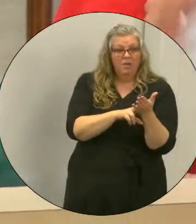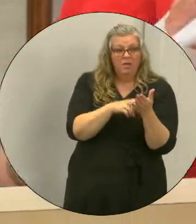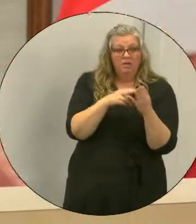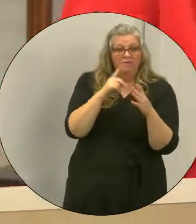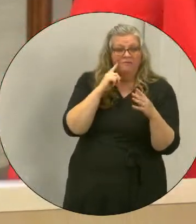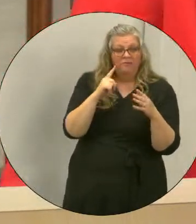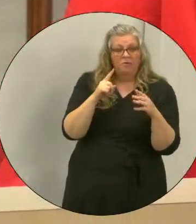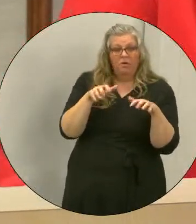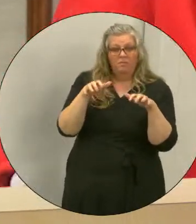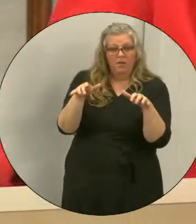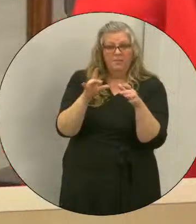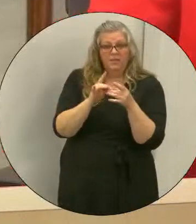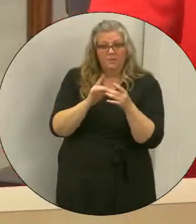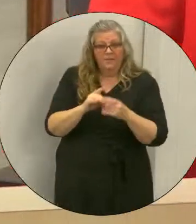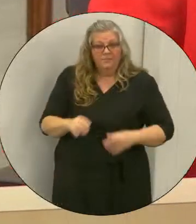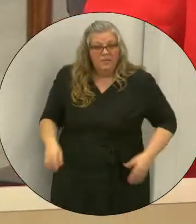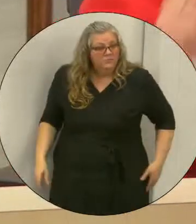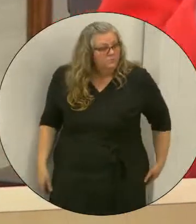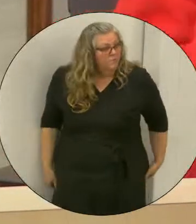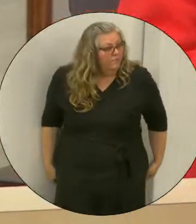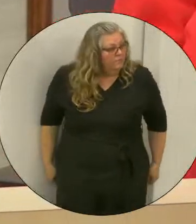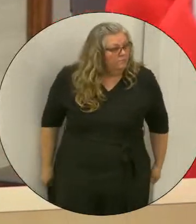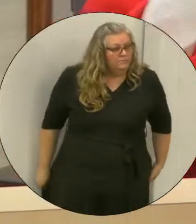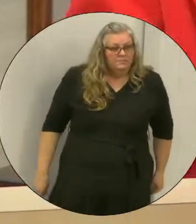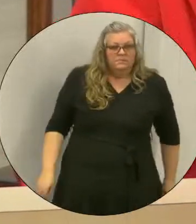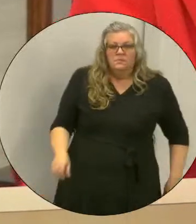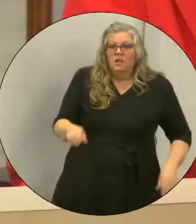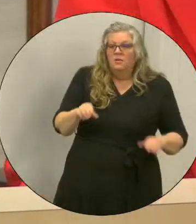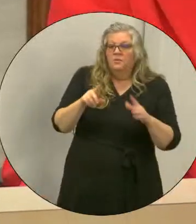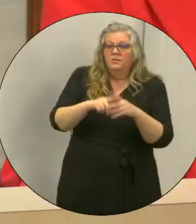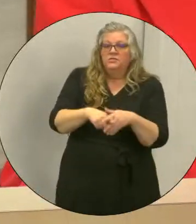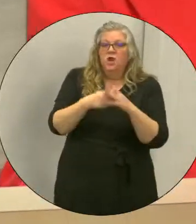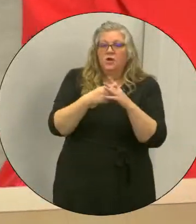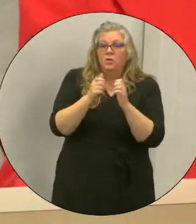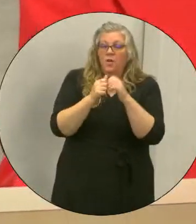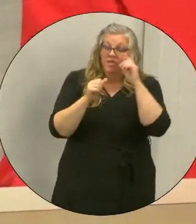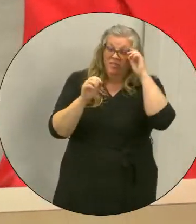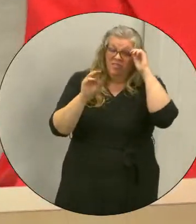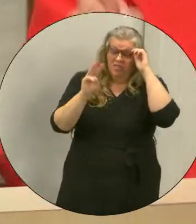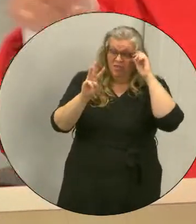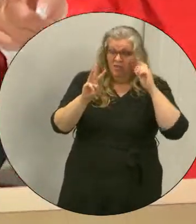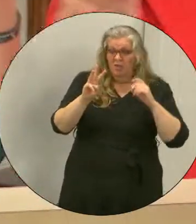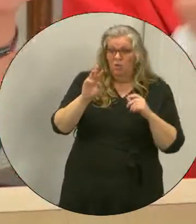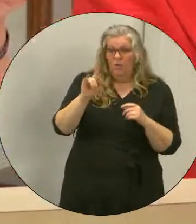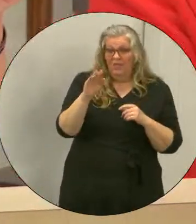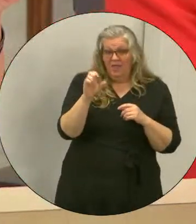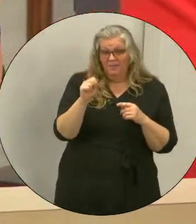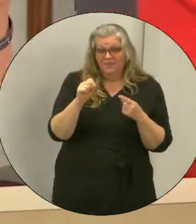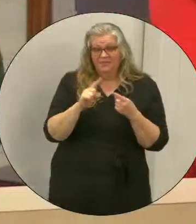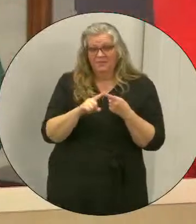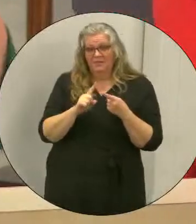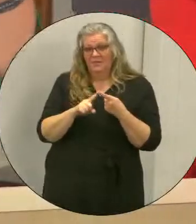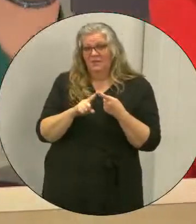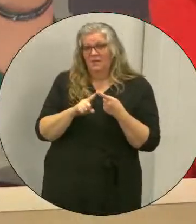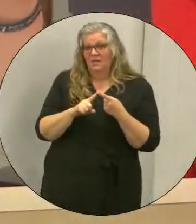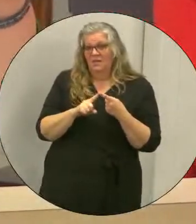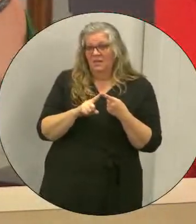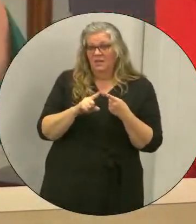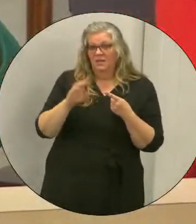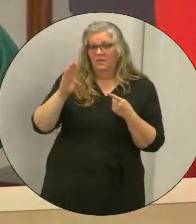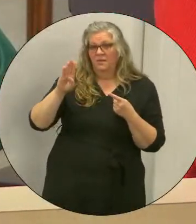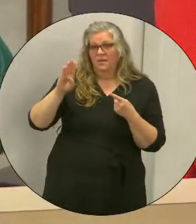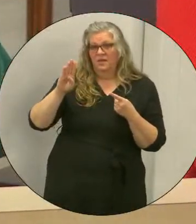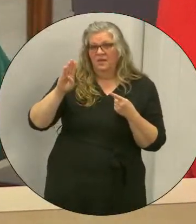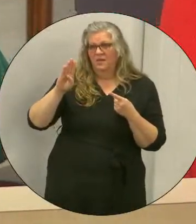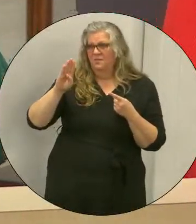comment. And we'll start with Ms. Williams, and then we'll go to Mr. Bailiff. We have 2. Mr. Bailiff,